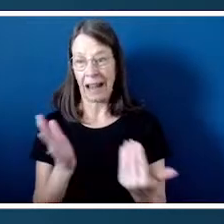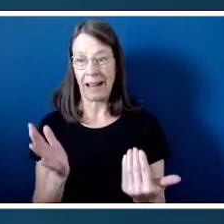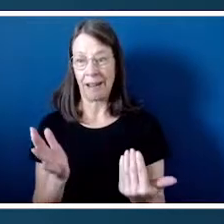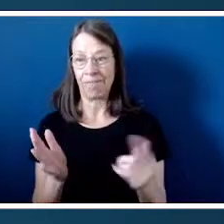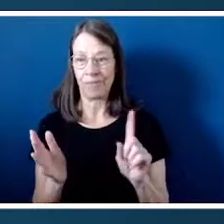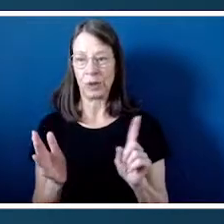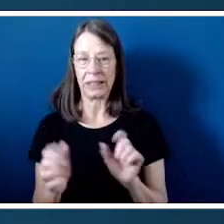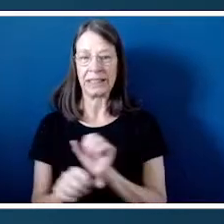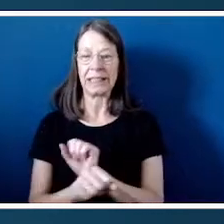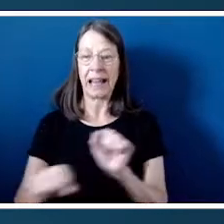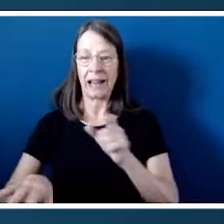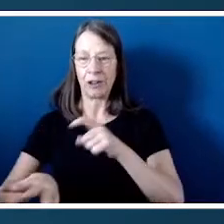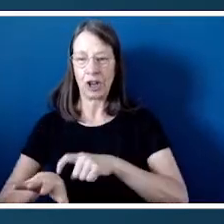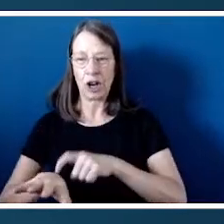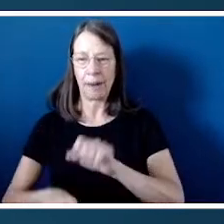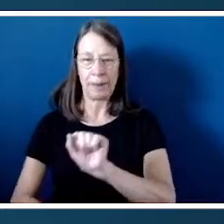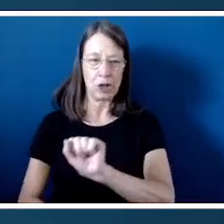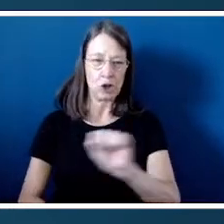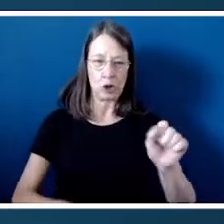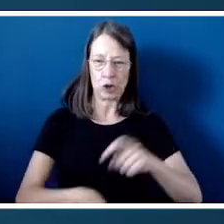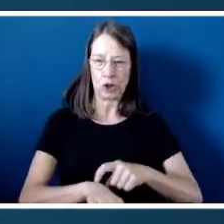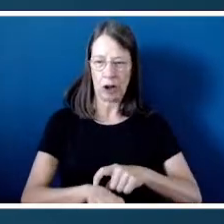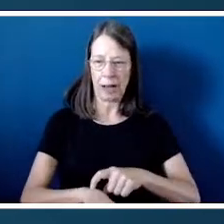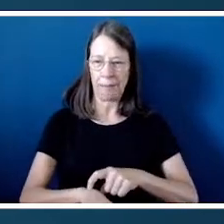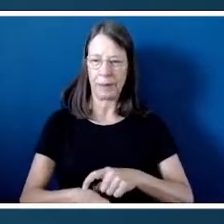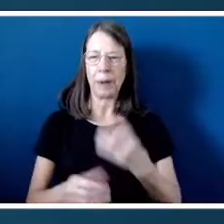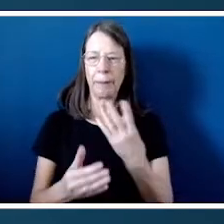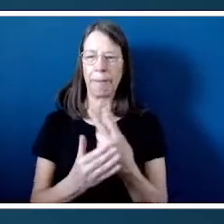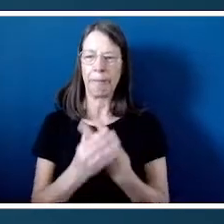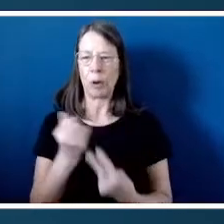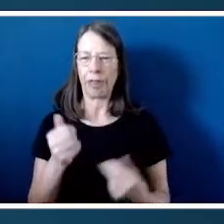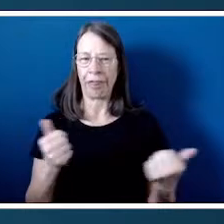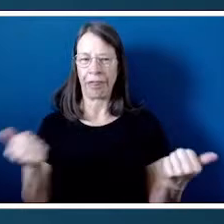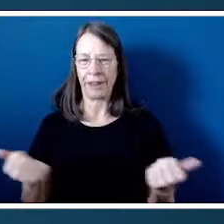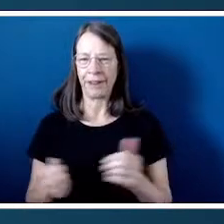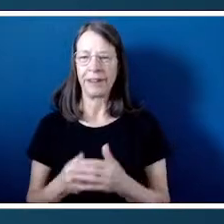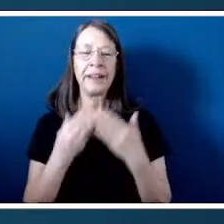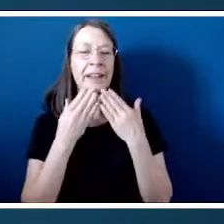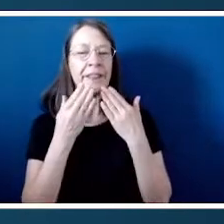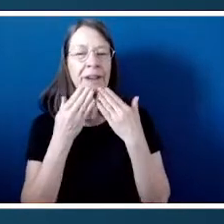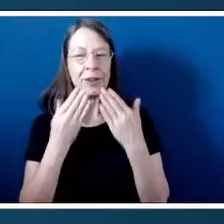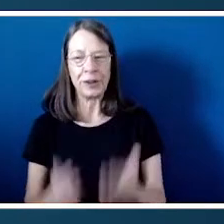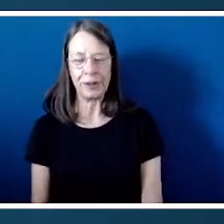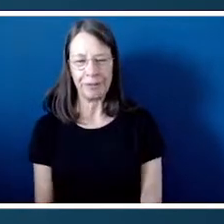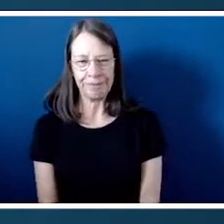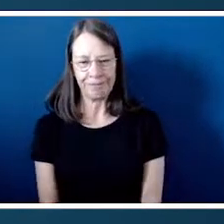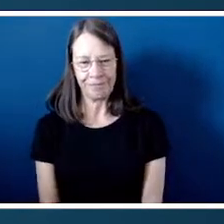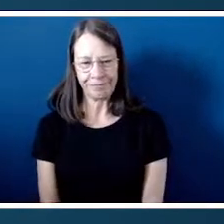yours and ours. Thank you. Vinaka Wakalevu.